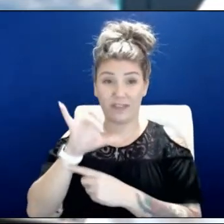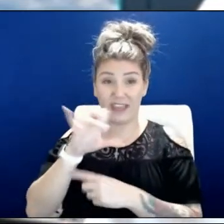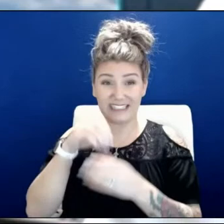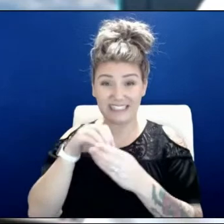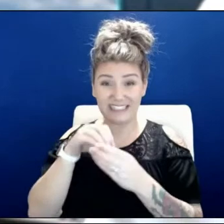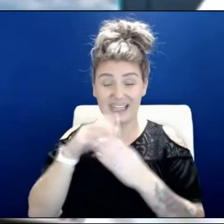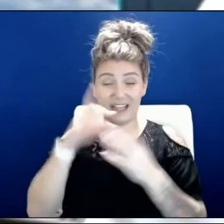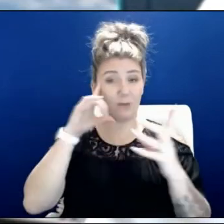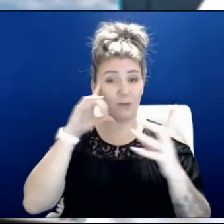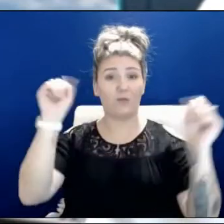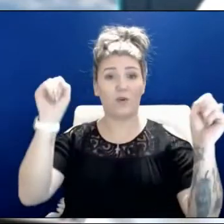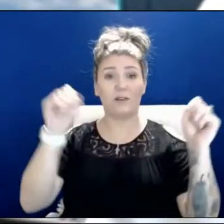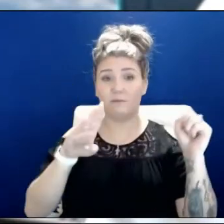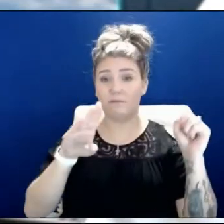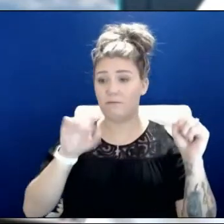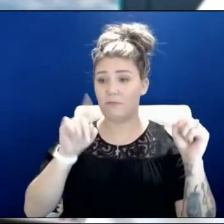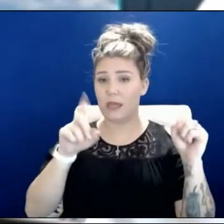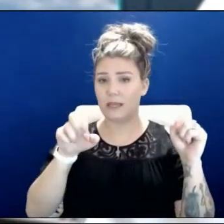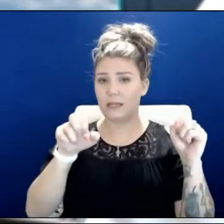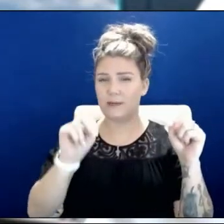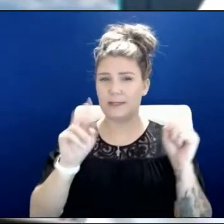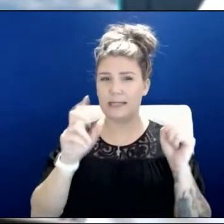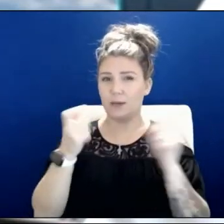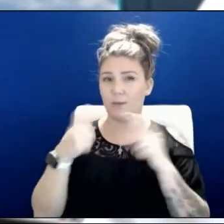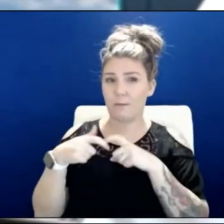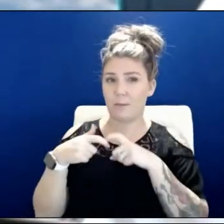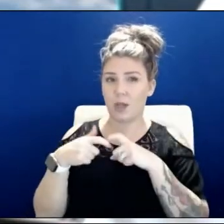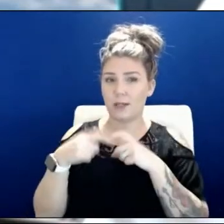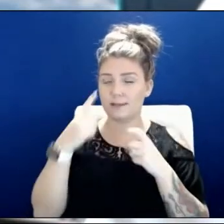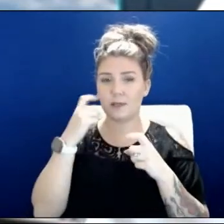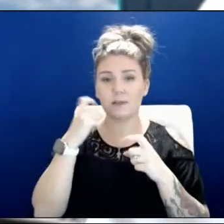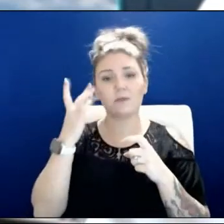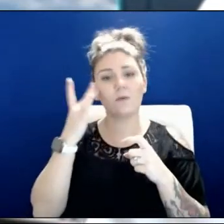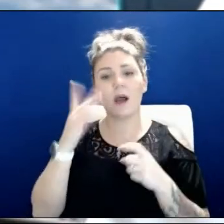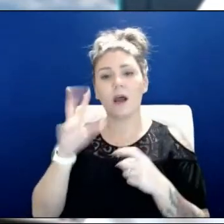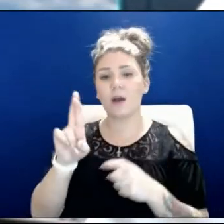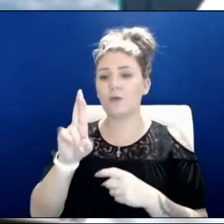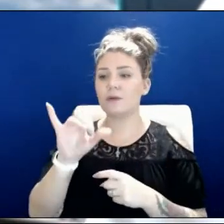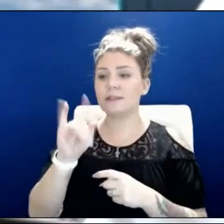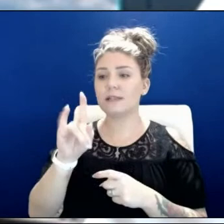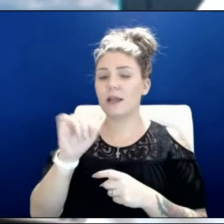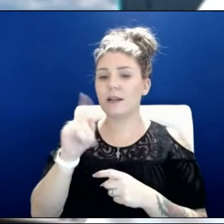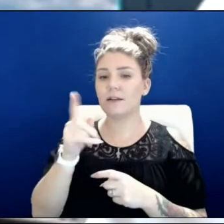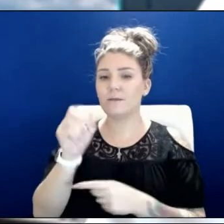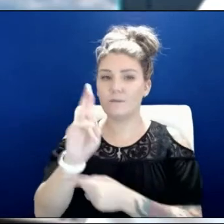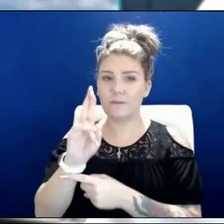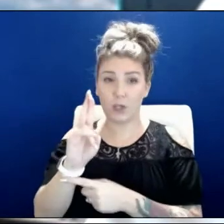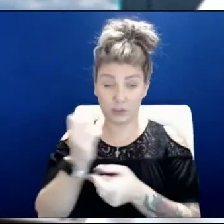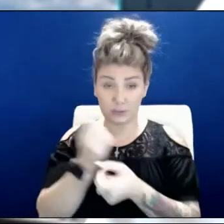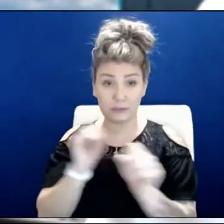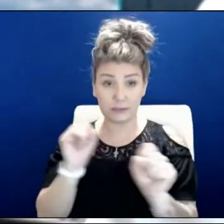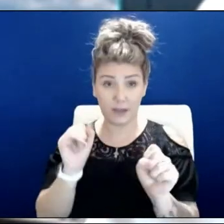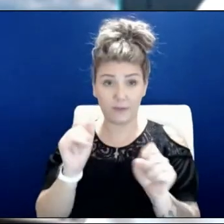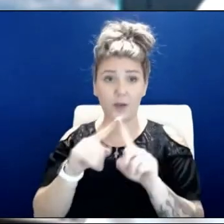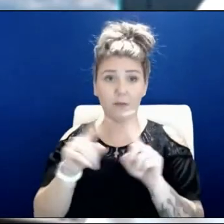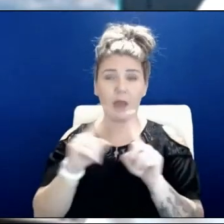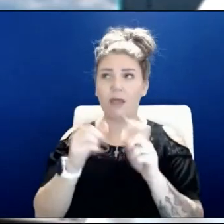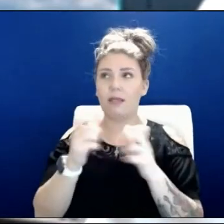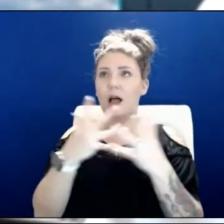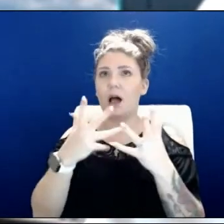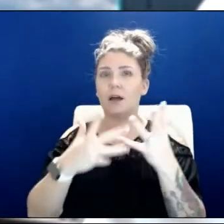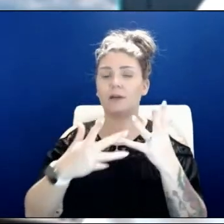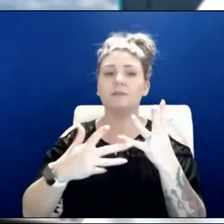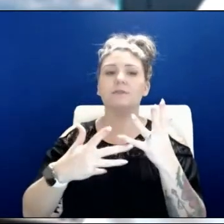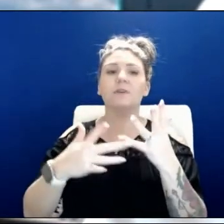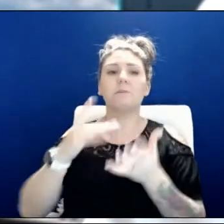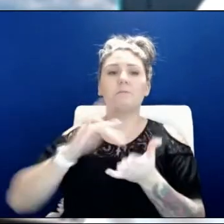Biden had mentioned gives me pause, because ritonavir, although generally safe, has a lot of drug interactions, and so that's something